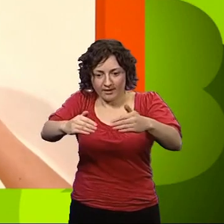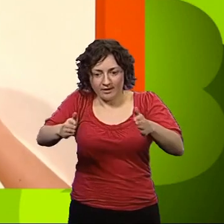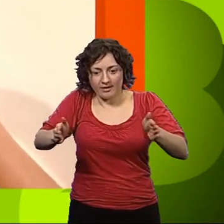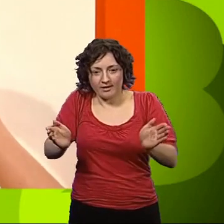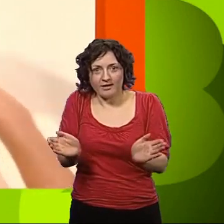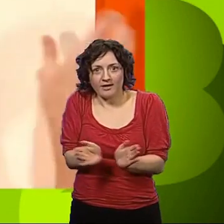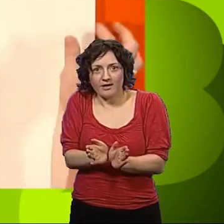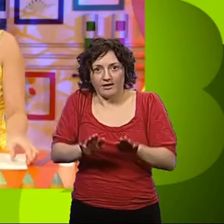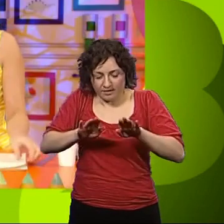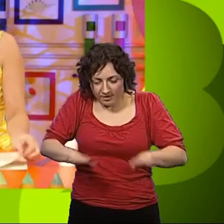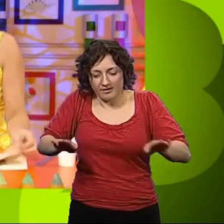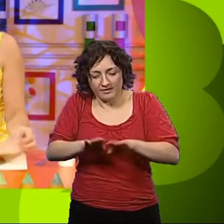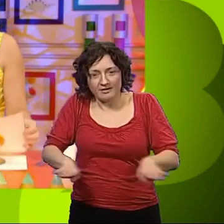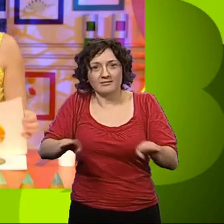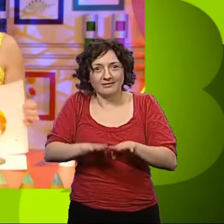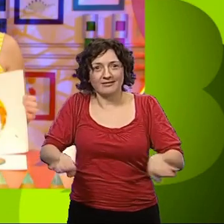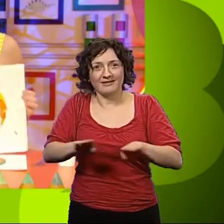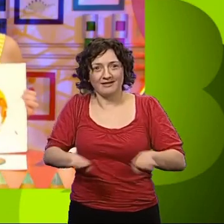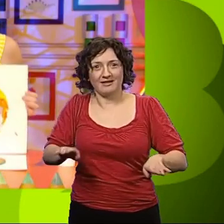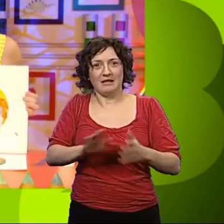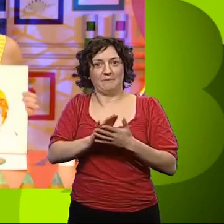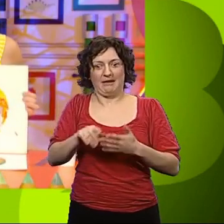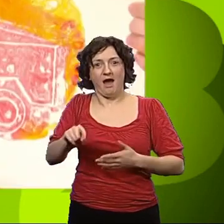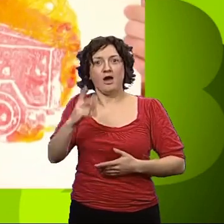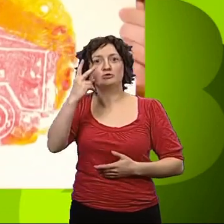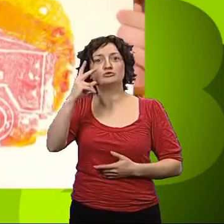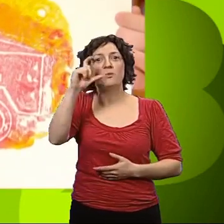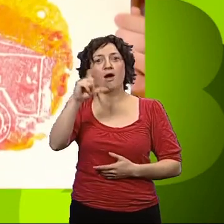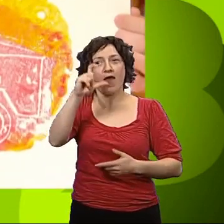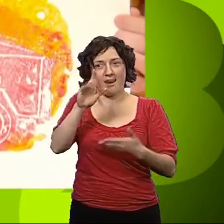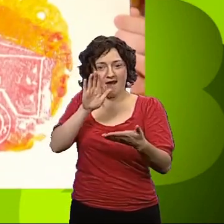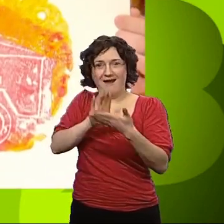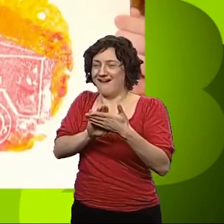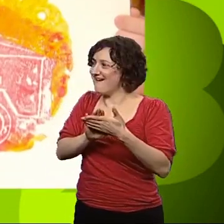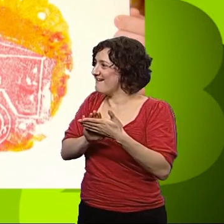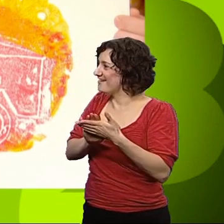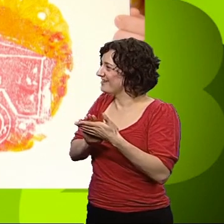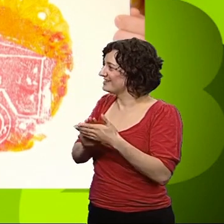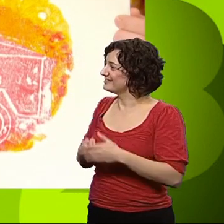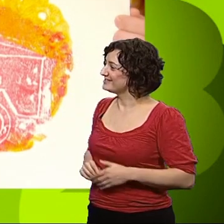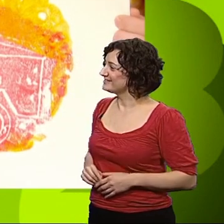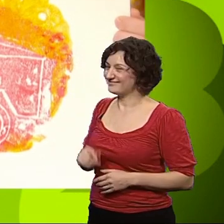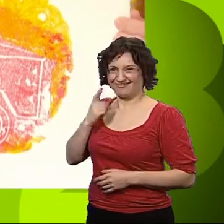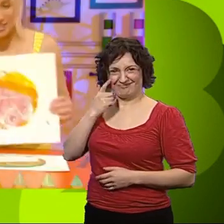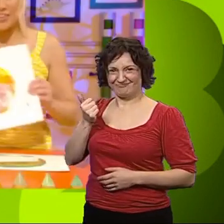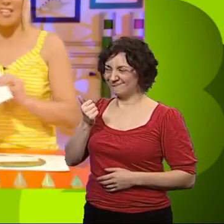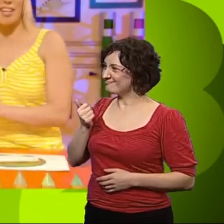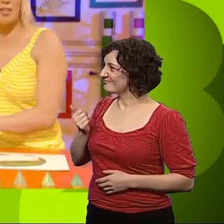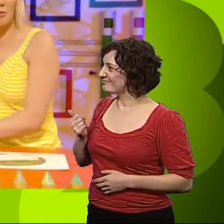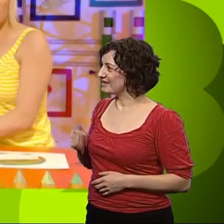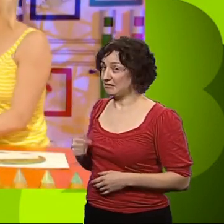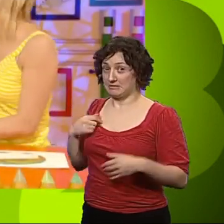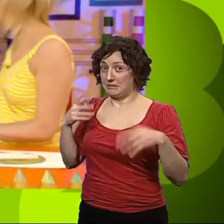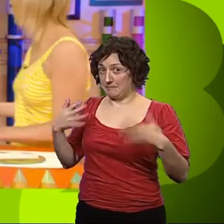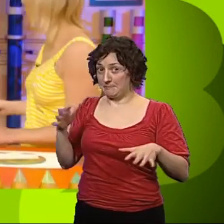give you a lovely two-tone design like that one there. Isn't that a great effect? And these are